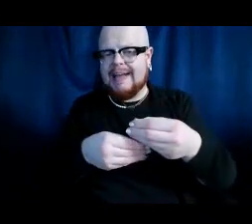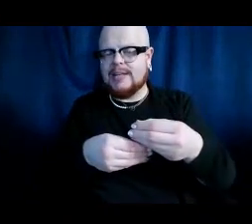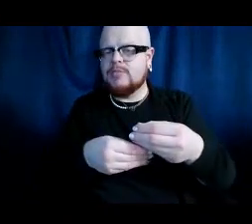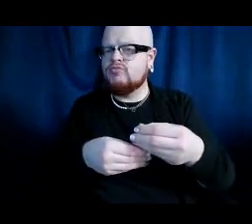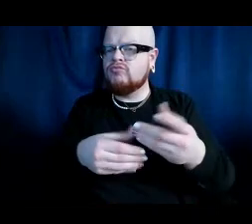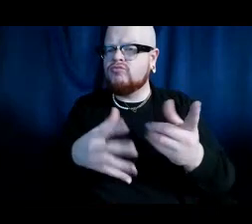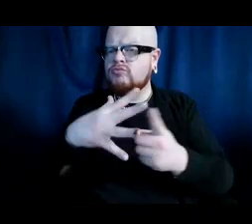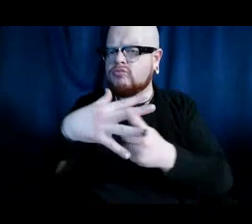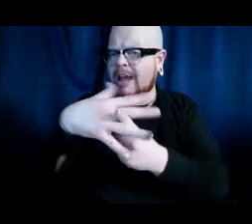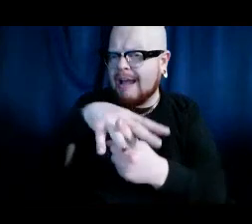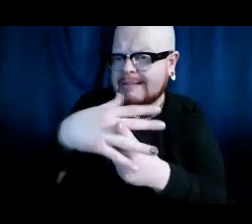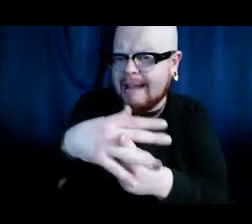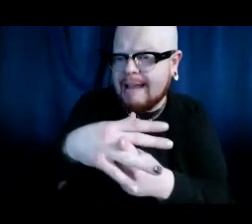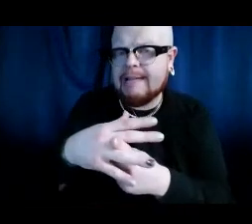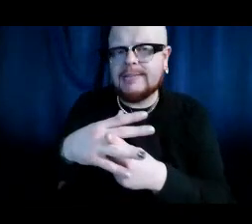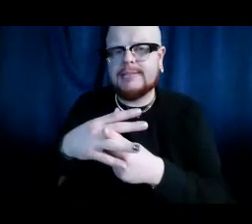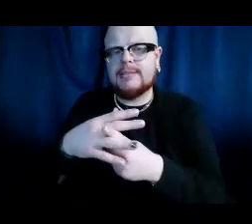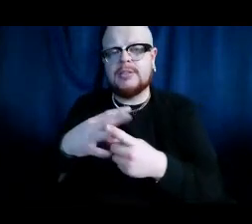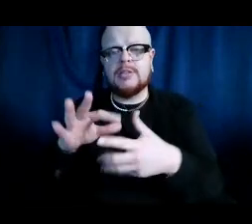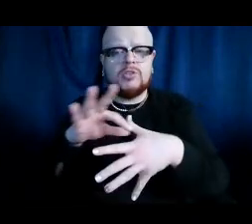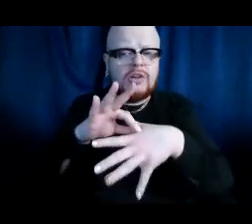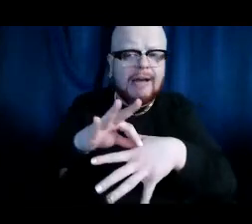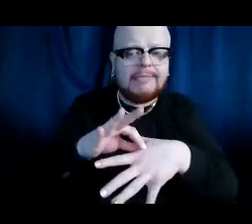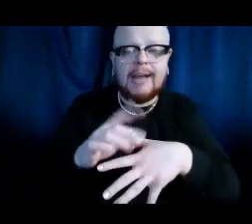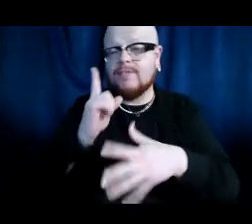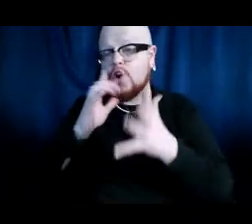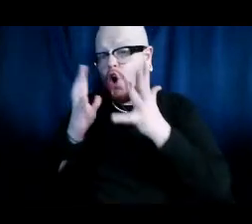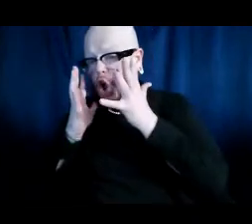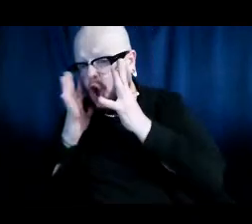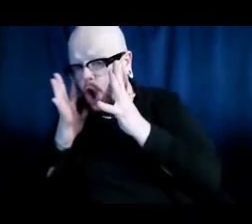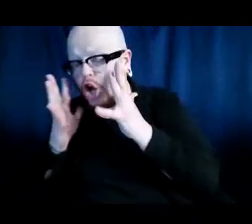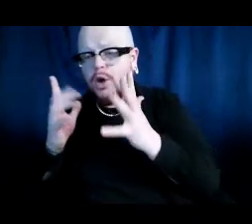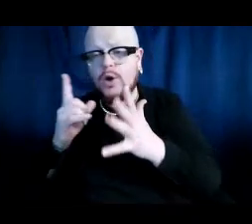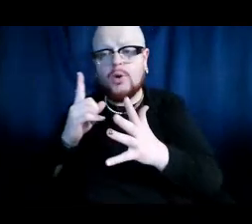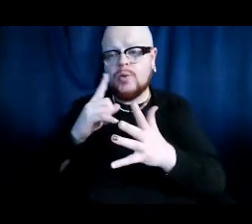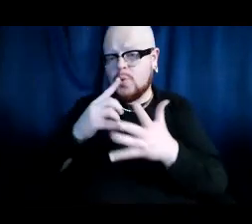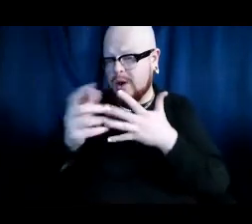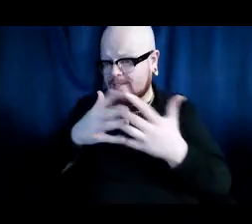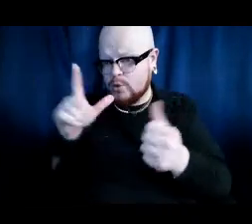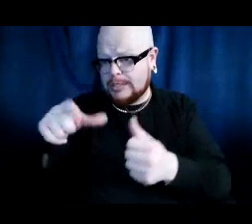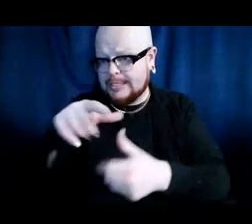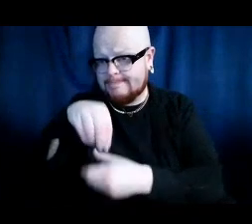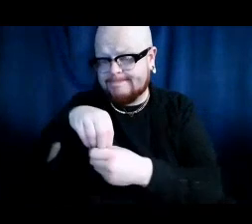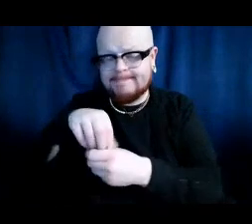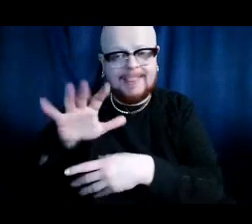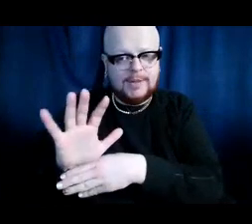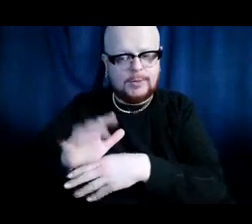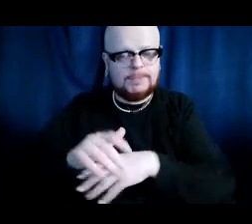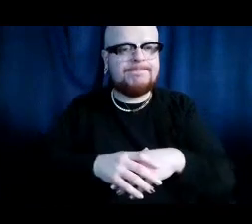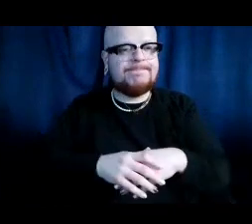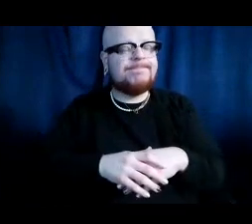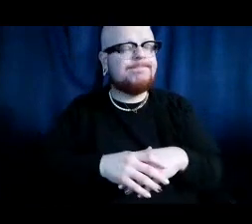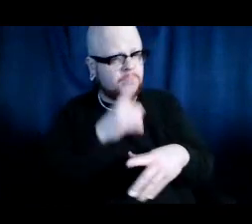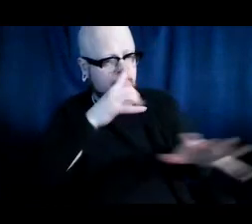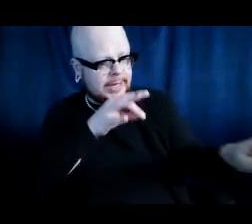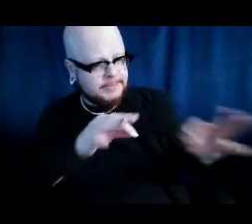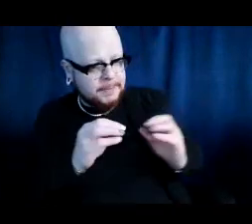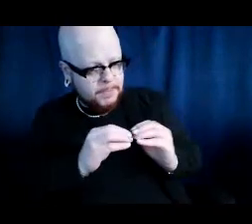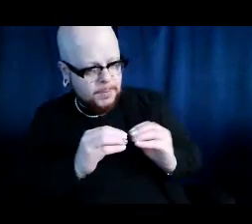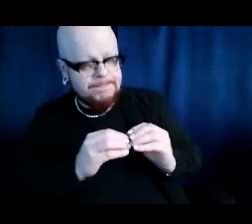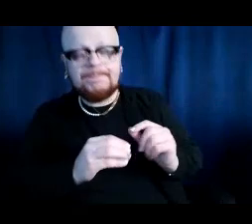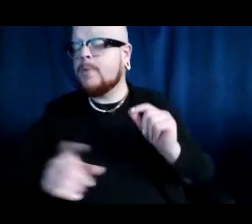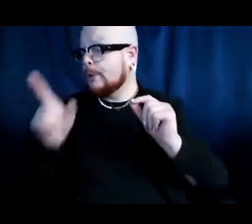matter? Of course, captions can make video content more accessible to individuals who are deaf